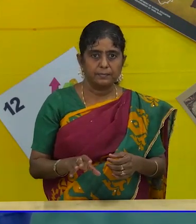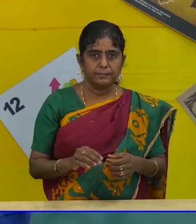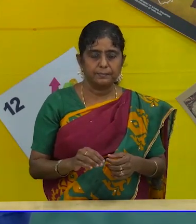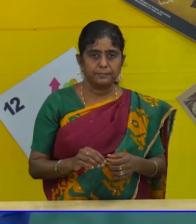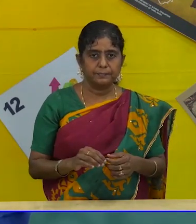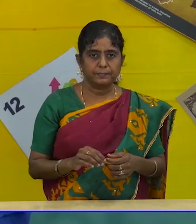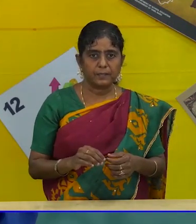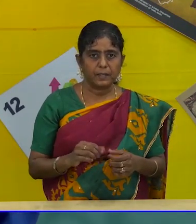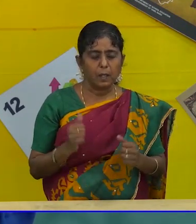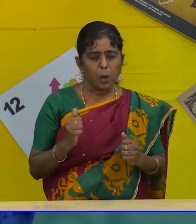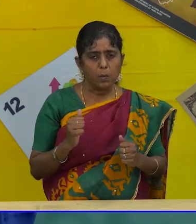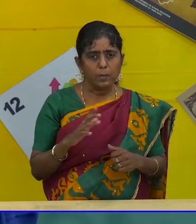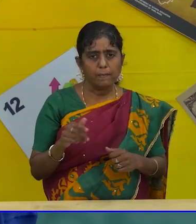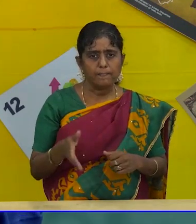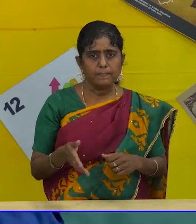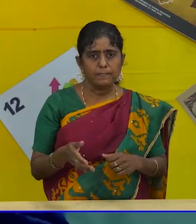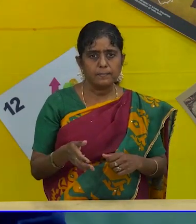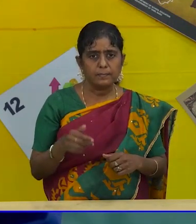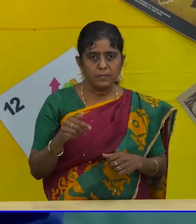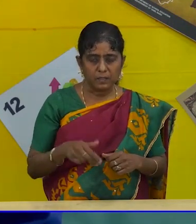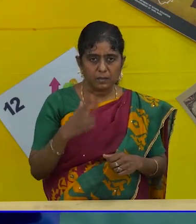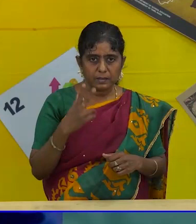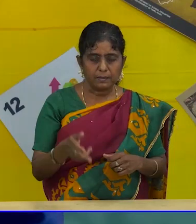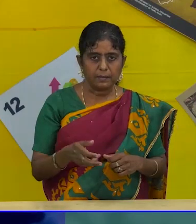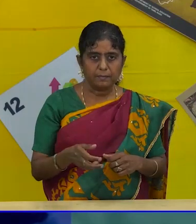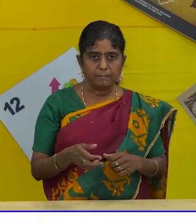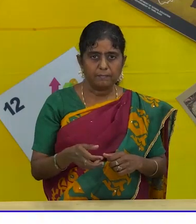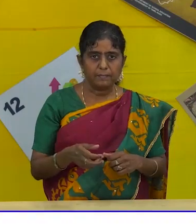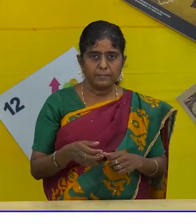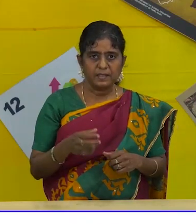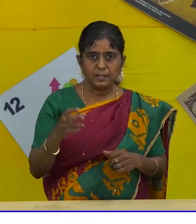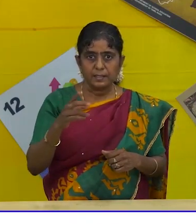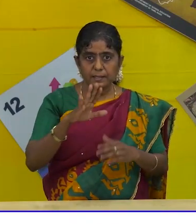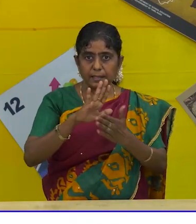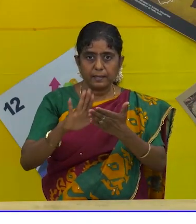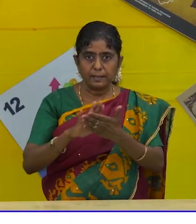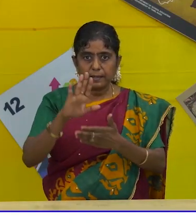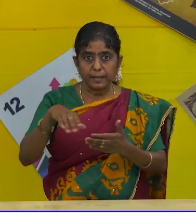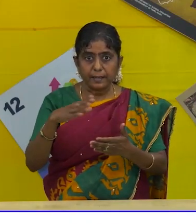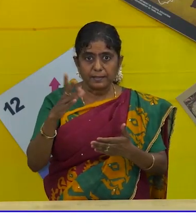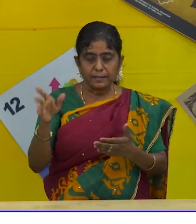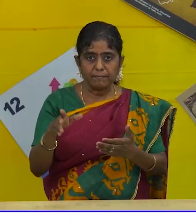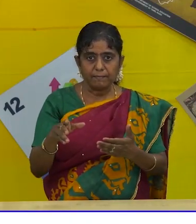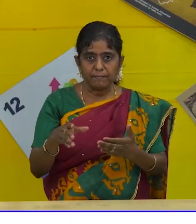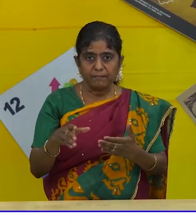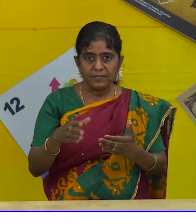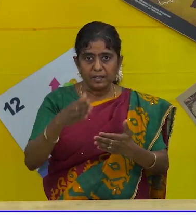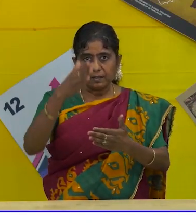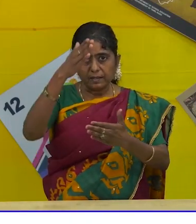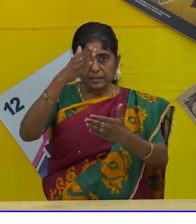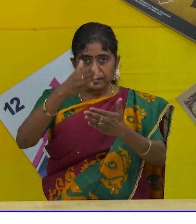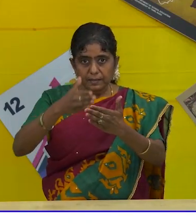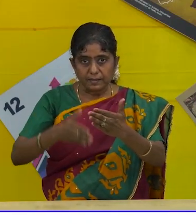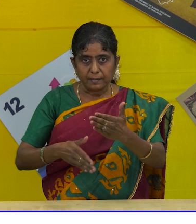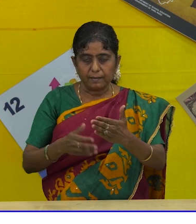of points. How it is possible? Let's look at the diagram. See, only the two planes intersect, but intersect